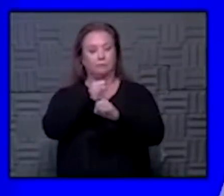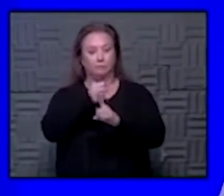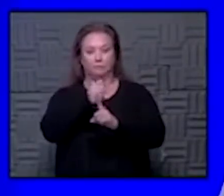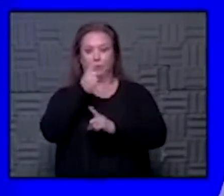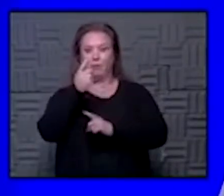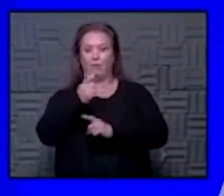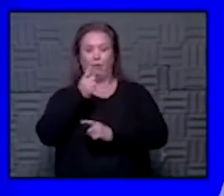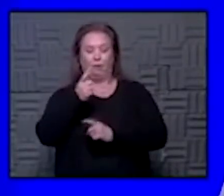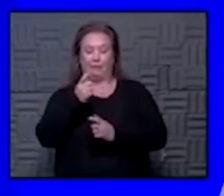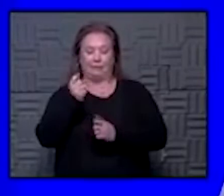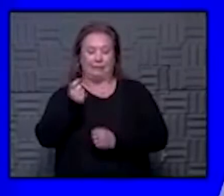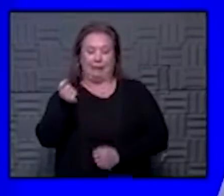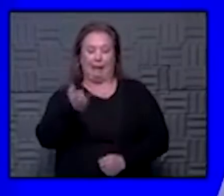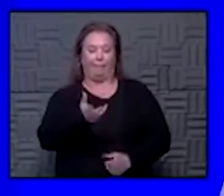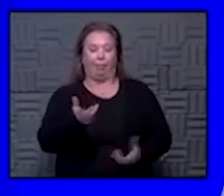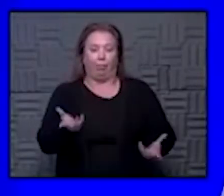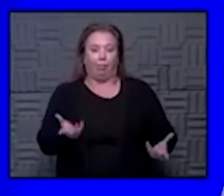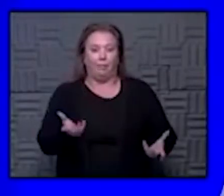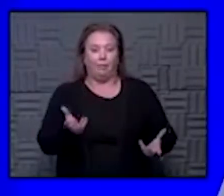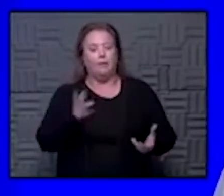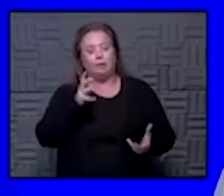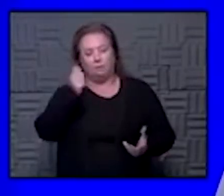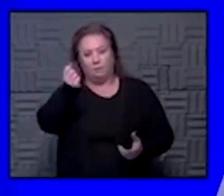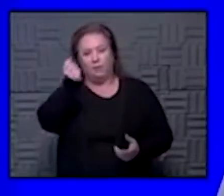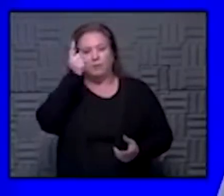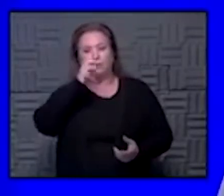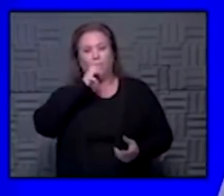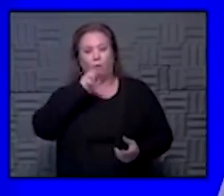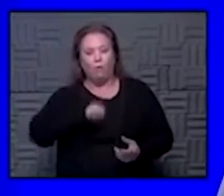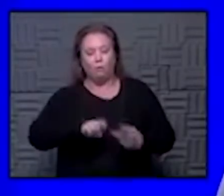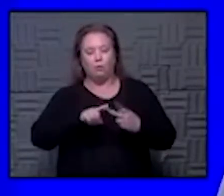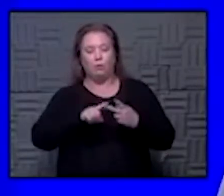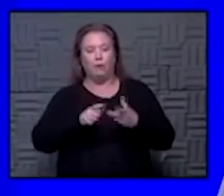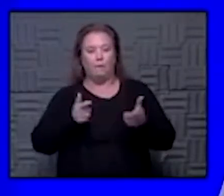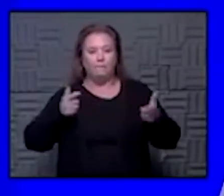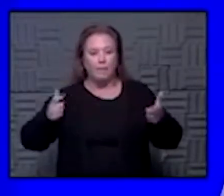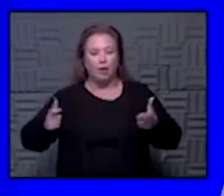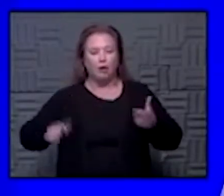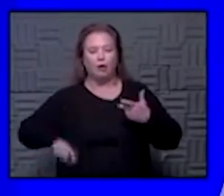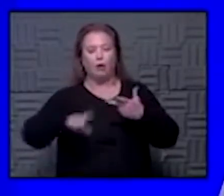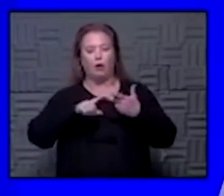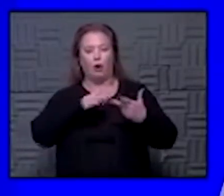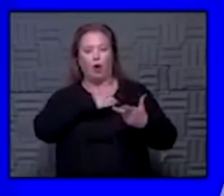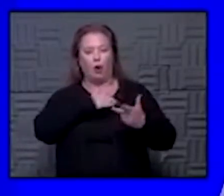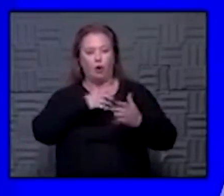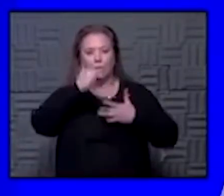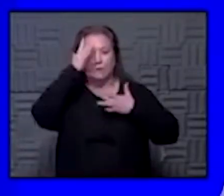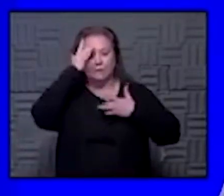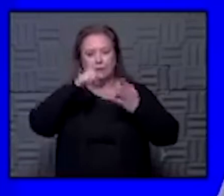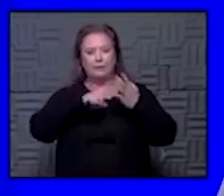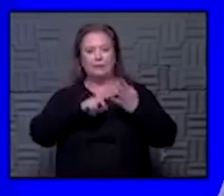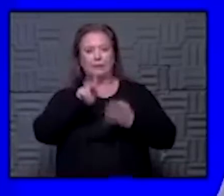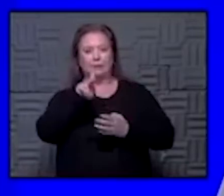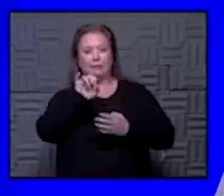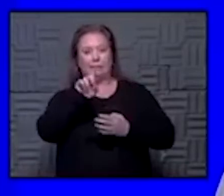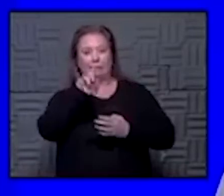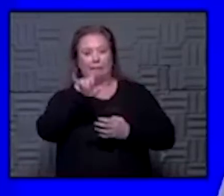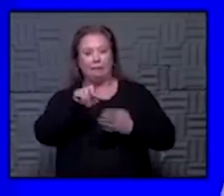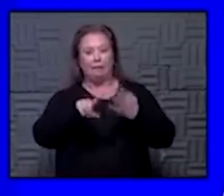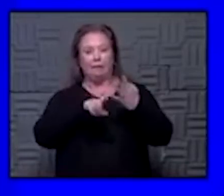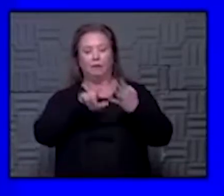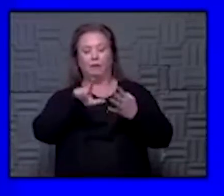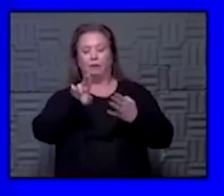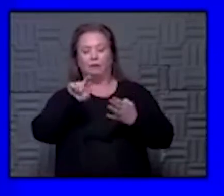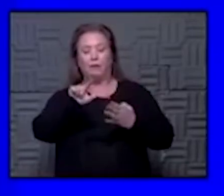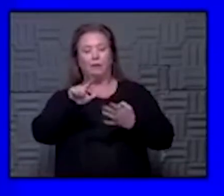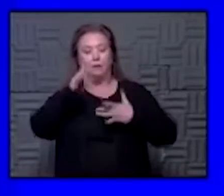always rolling the dice. We understand that if you are older, obese, have diabetes, heart disease, kidney disease, lung disease, you are probably at more risk